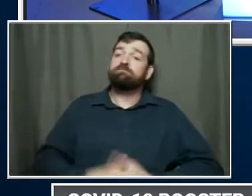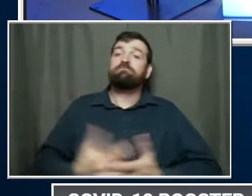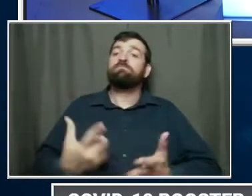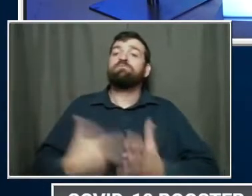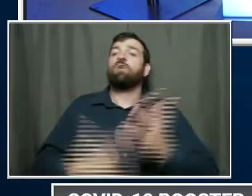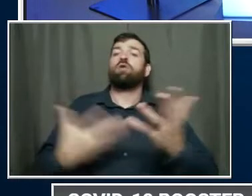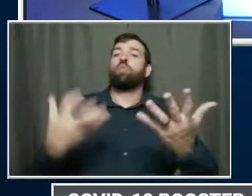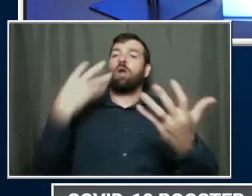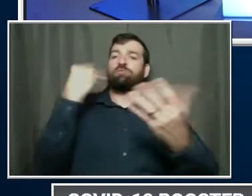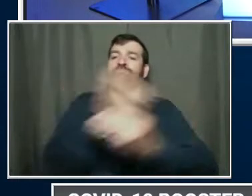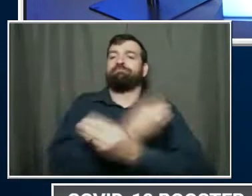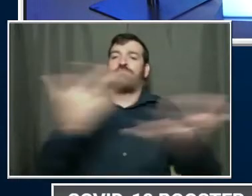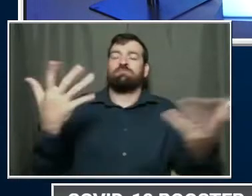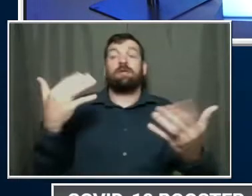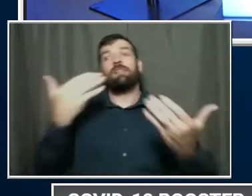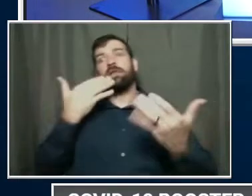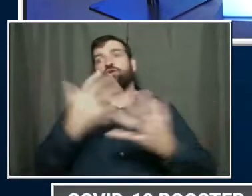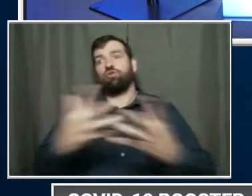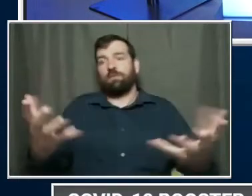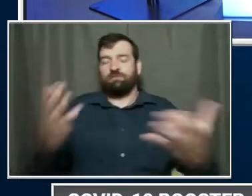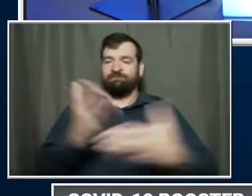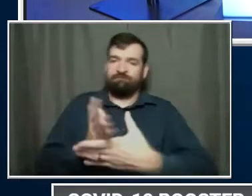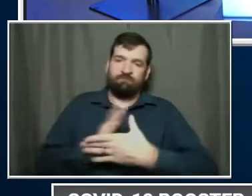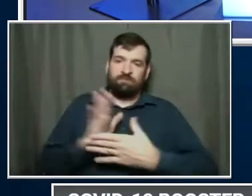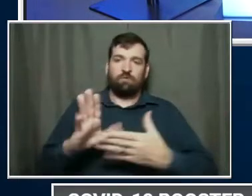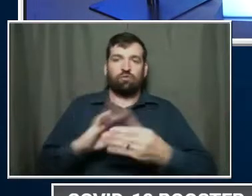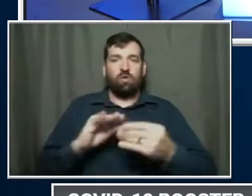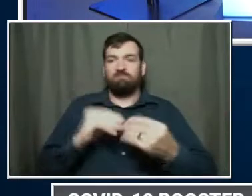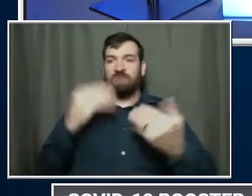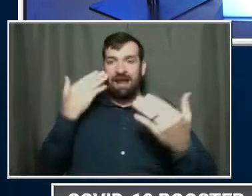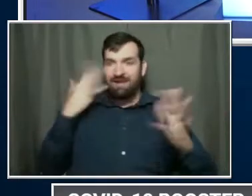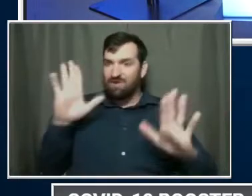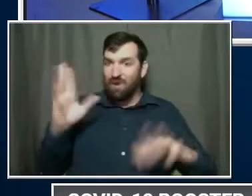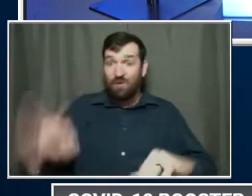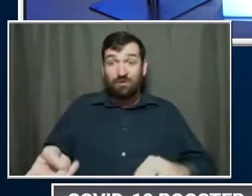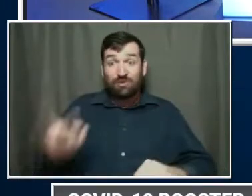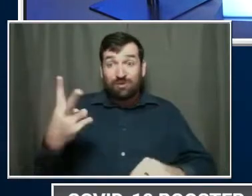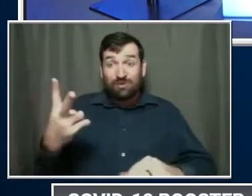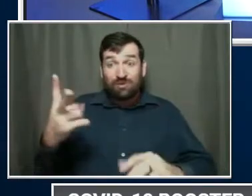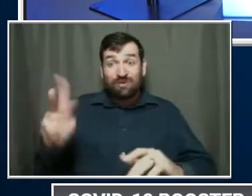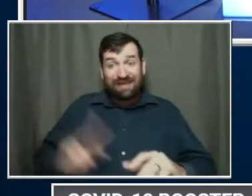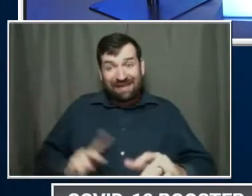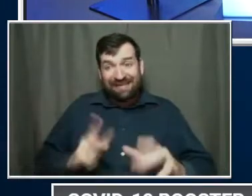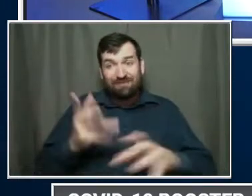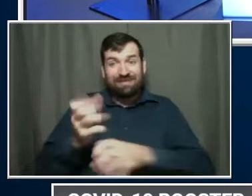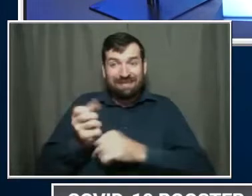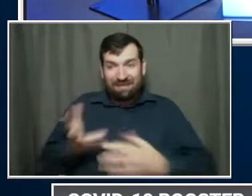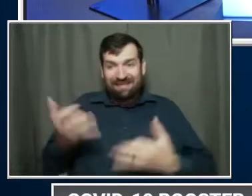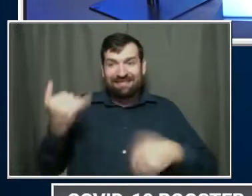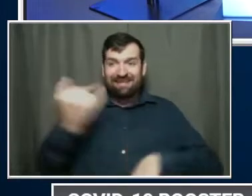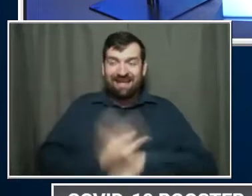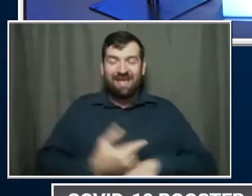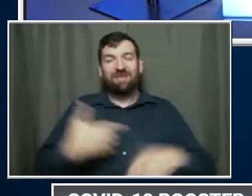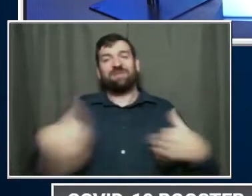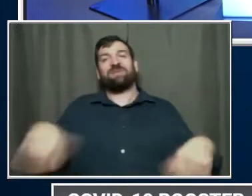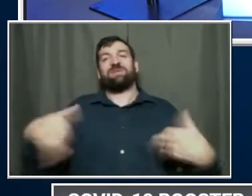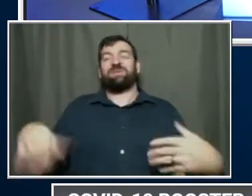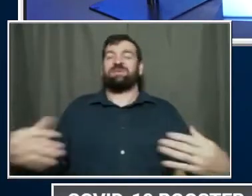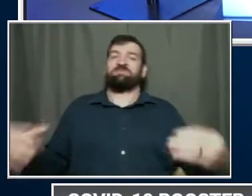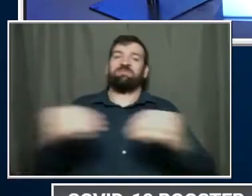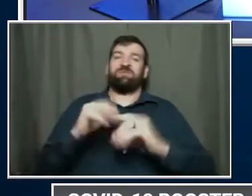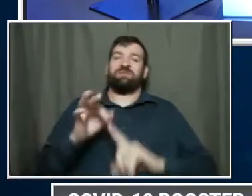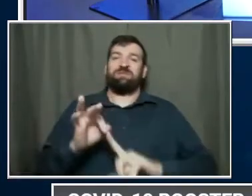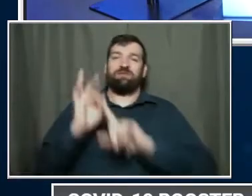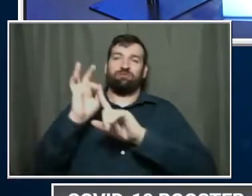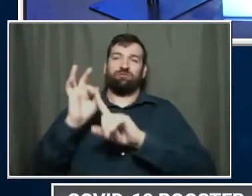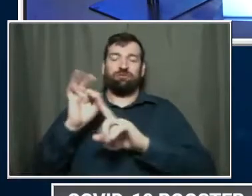know? Again, thank you so much for sharing your story. I didn't know that we had 2 kidney recipients on the show today, so that makes it extra special. So